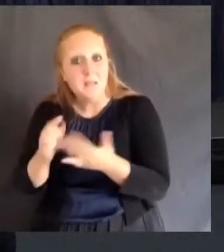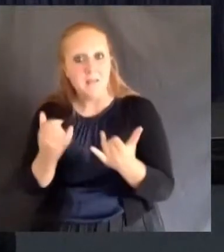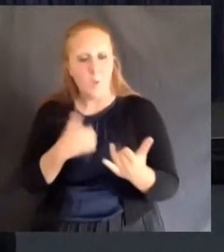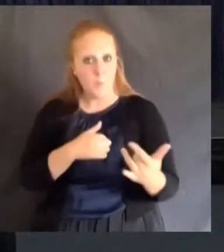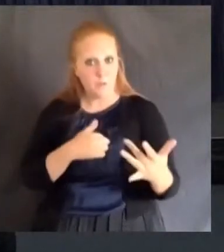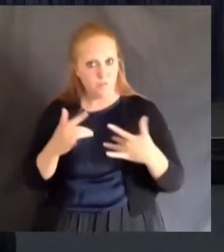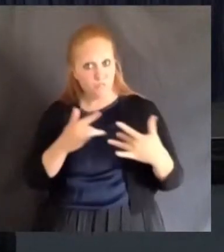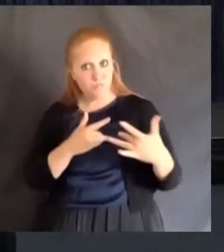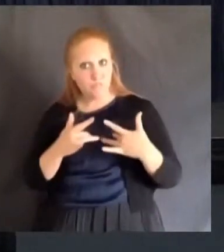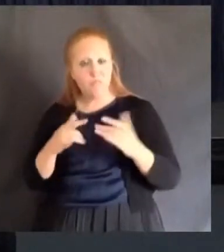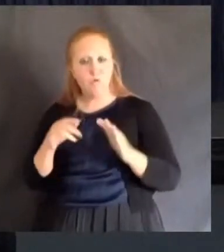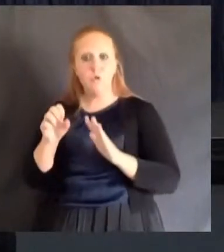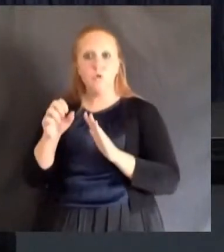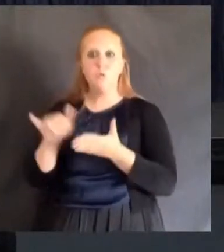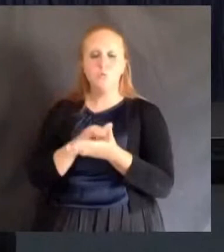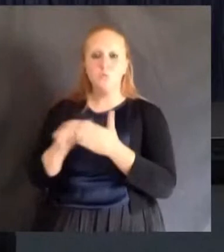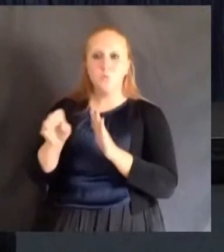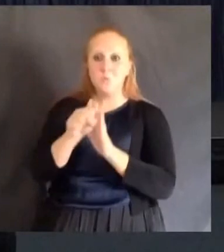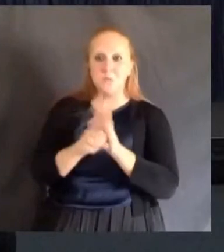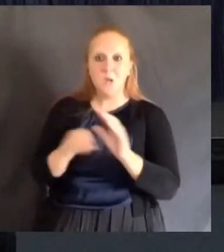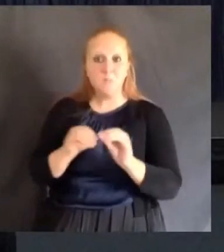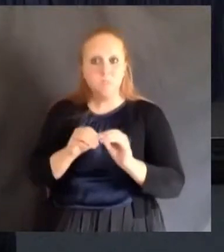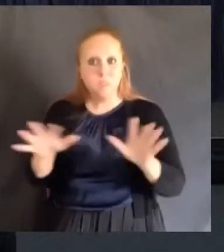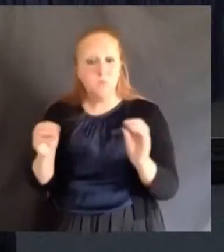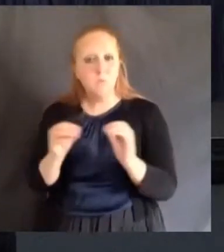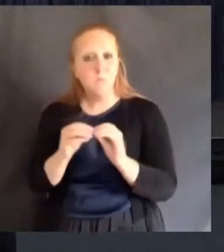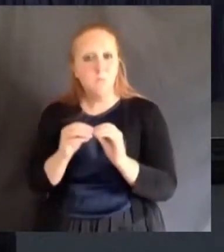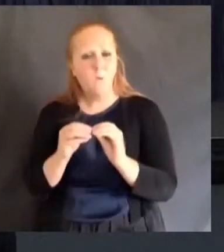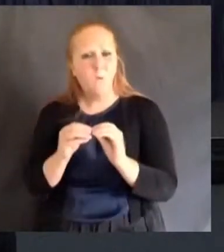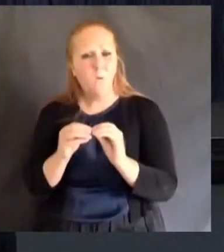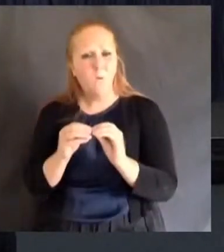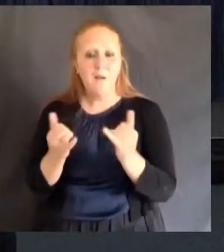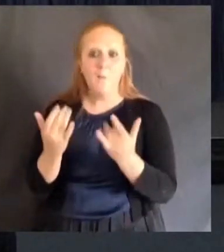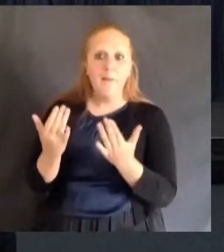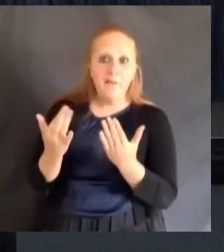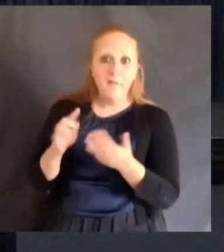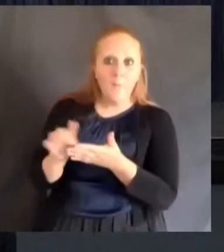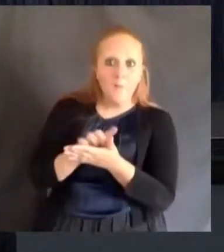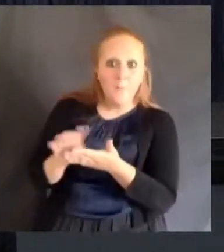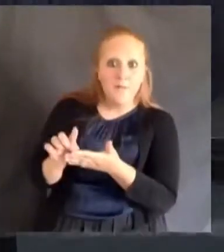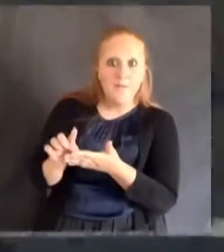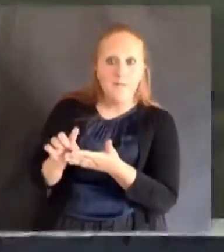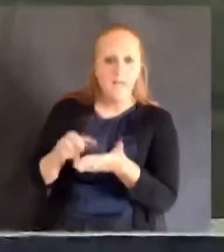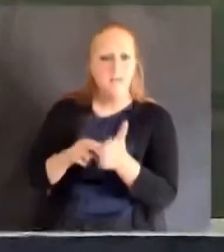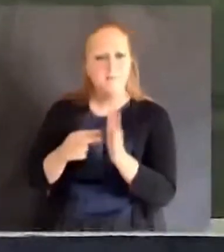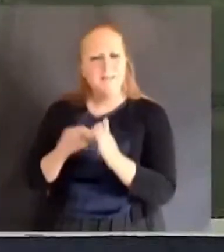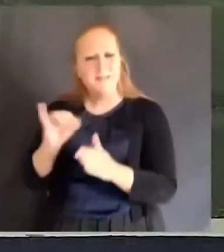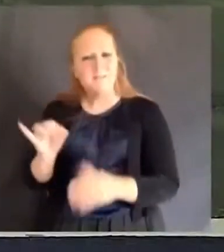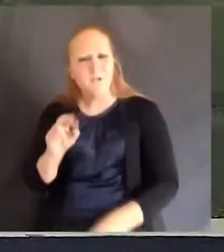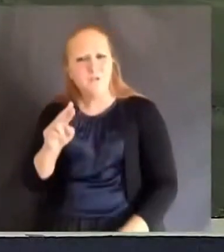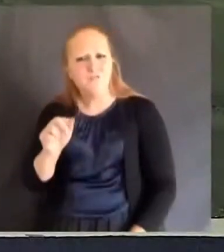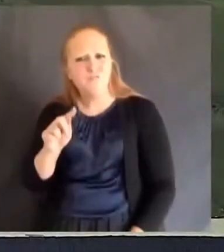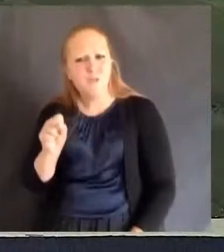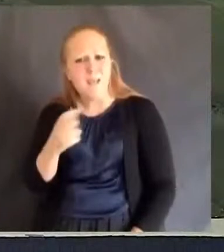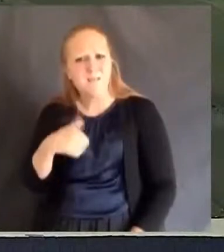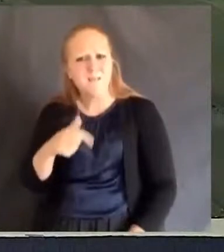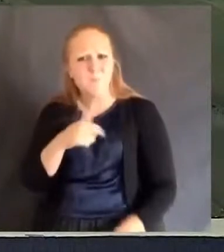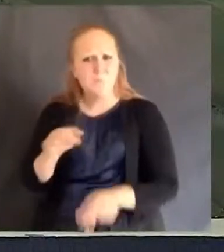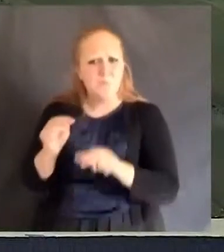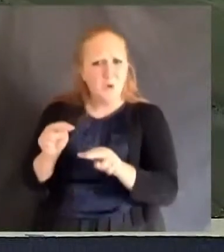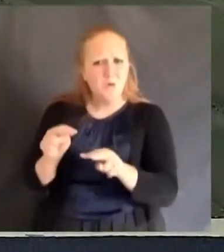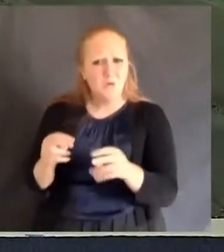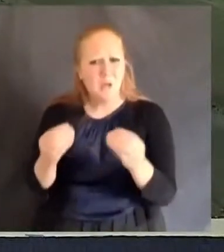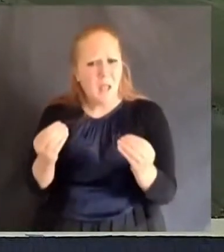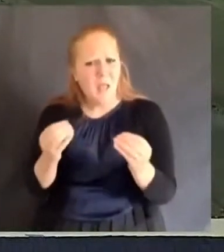and affecting, you know, test results coming back and being able to monitor infection rates? What is